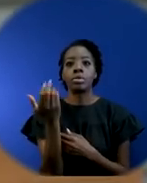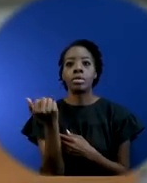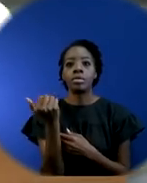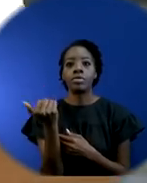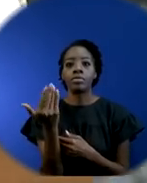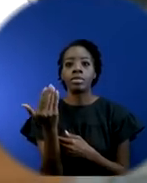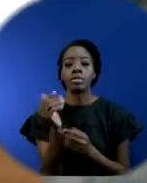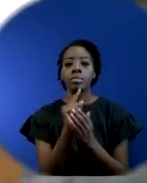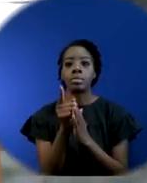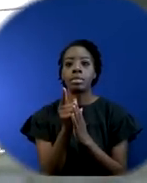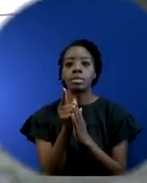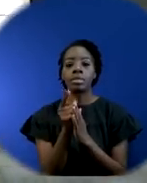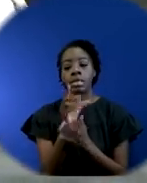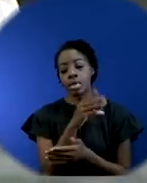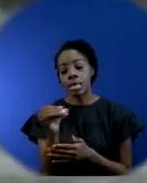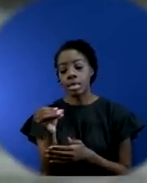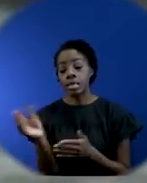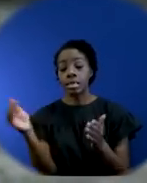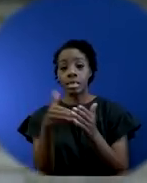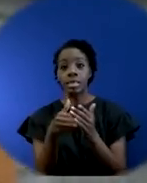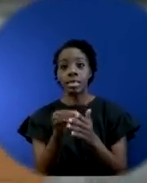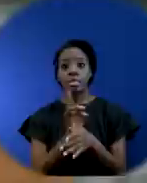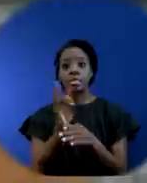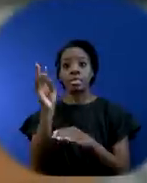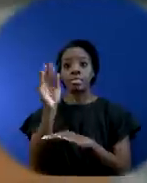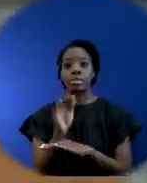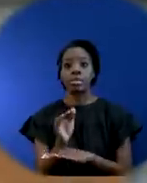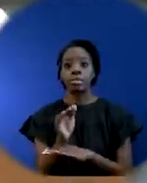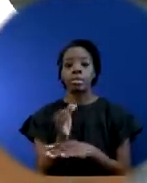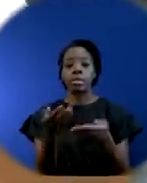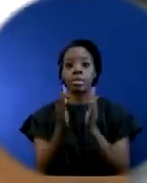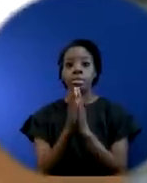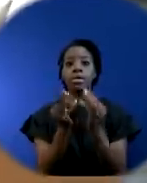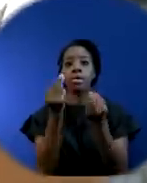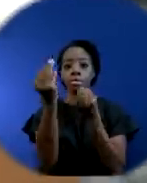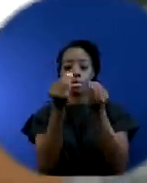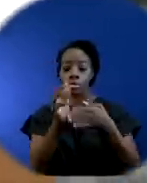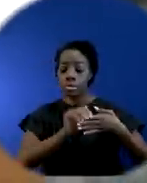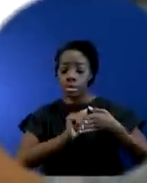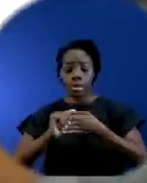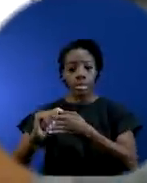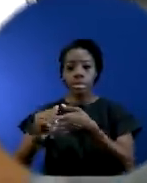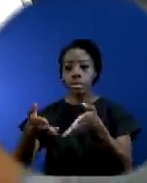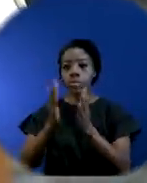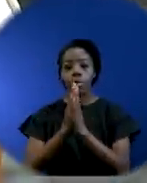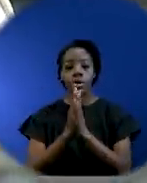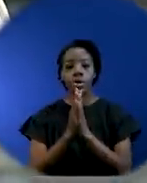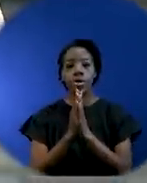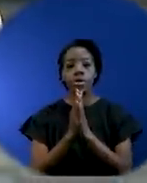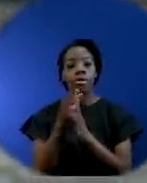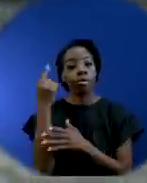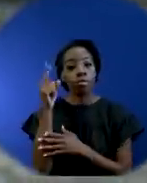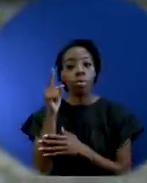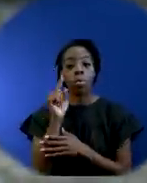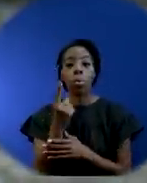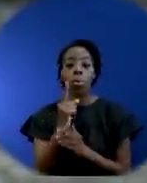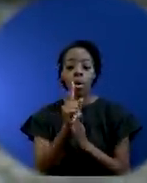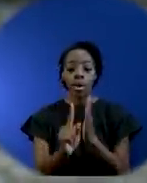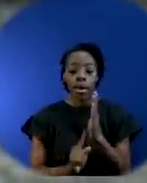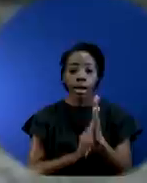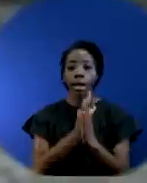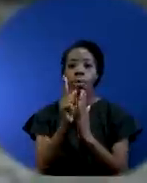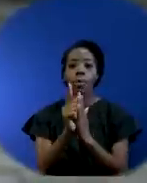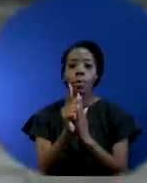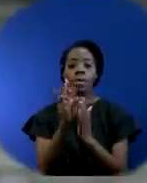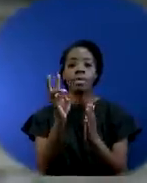17 minutes. And then at 6 p.m., Dr. Barnett and the prayer ministry will lead us in prayer for that full hour of prayer at